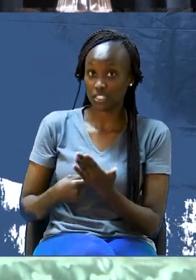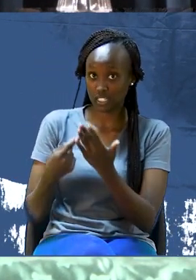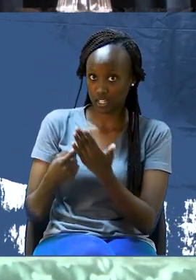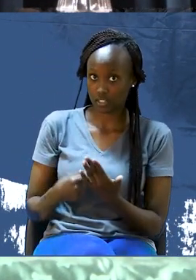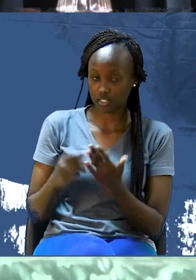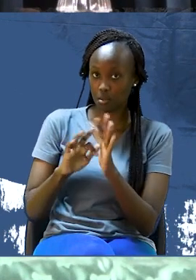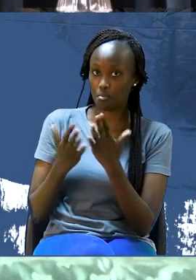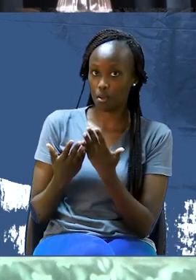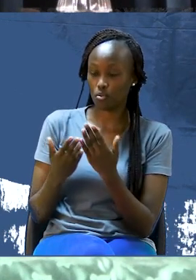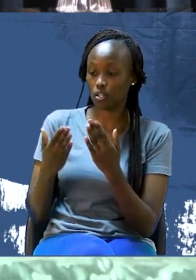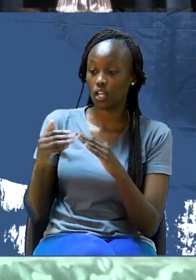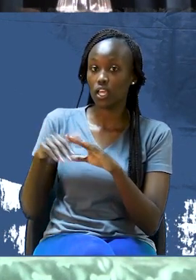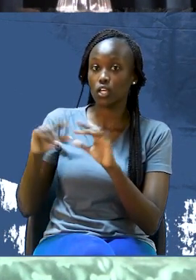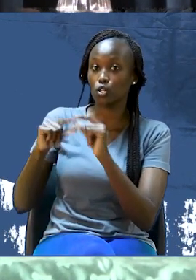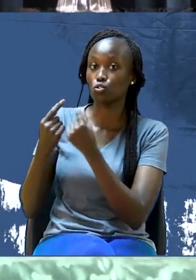small groups,